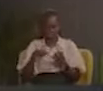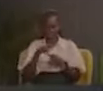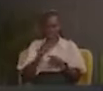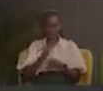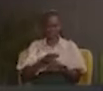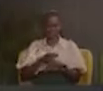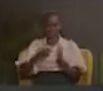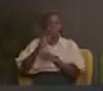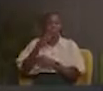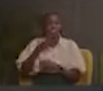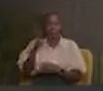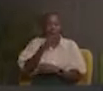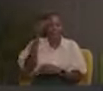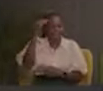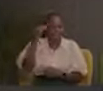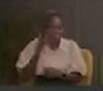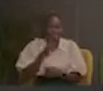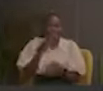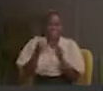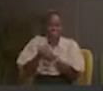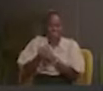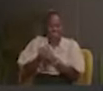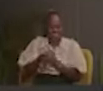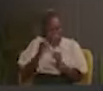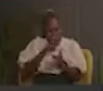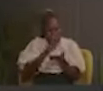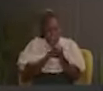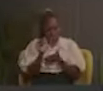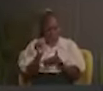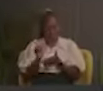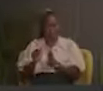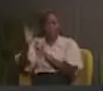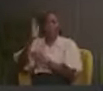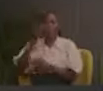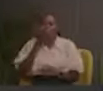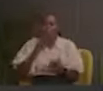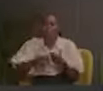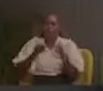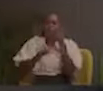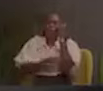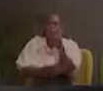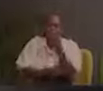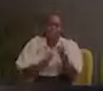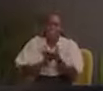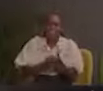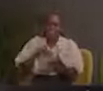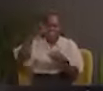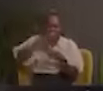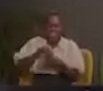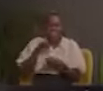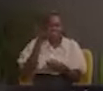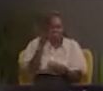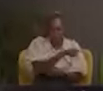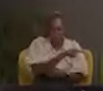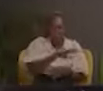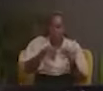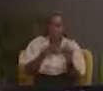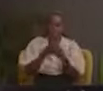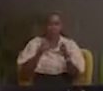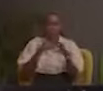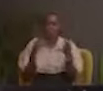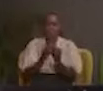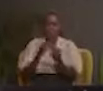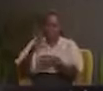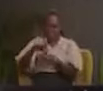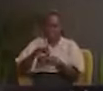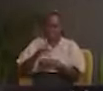are the head and not the tail. Do you believe that? He spoke to Abraham that in thee shall all the families of the earth be blessed.